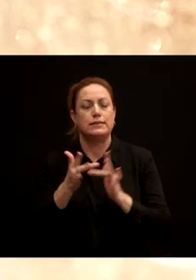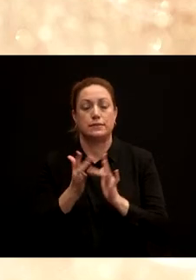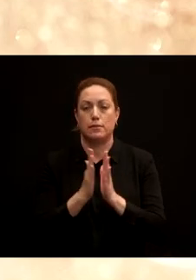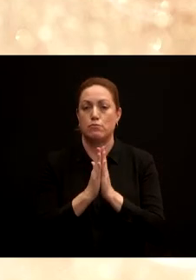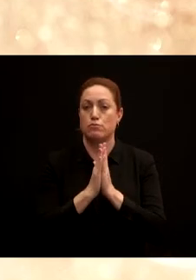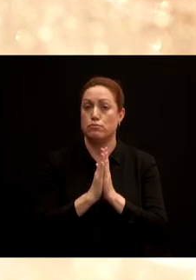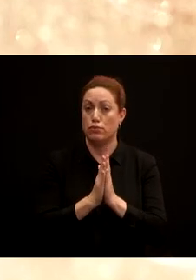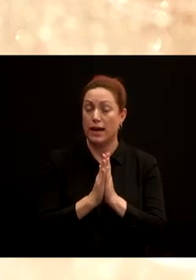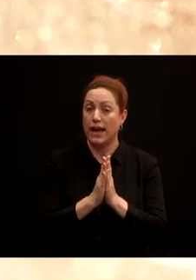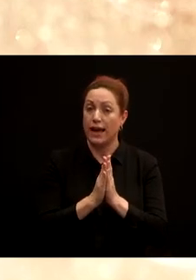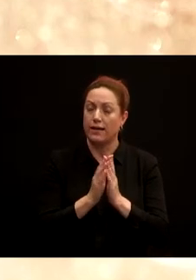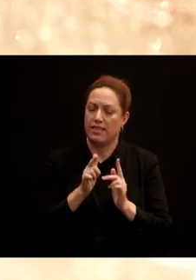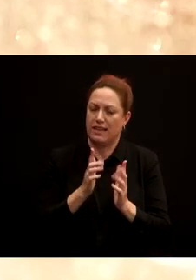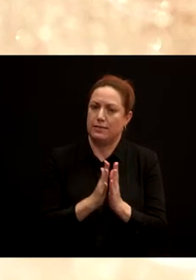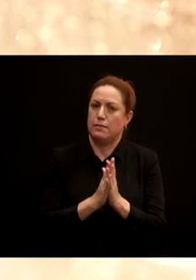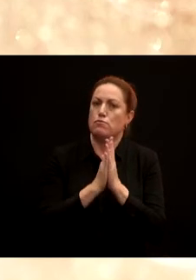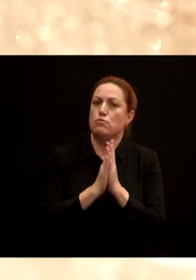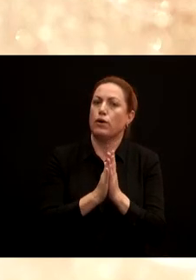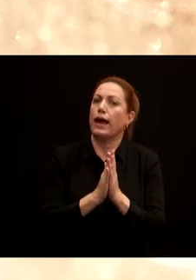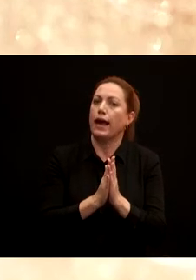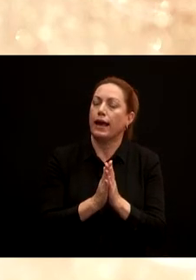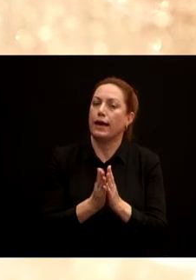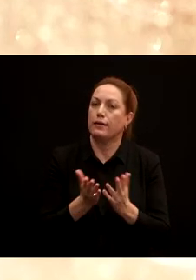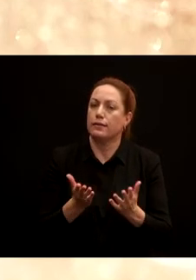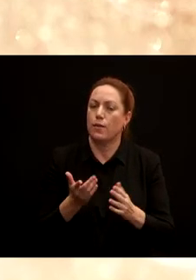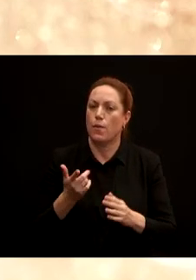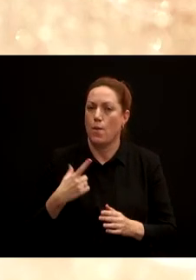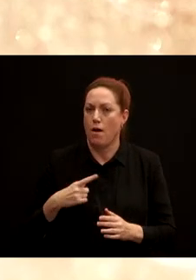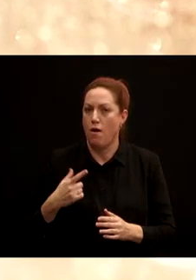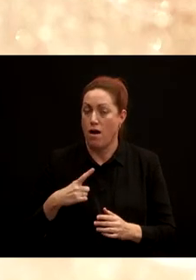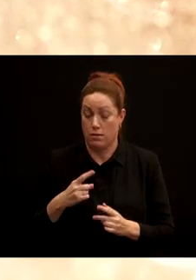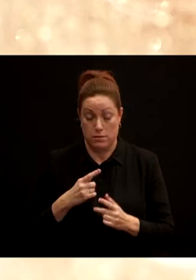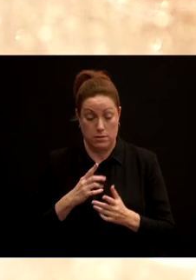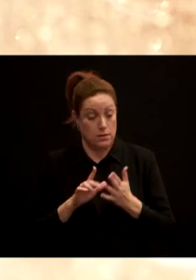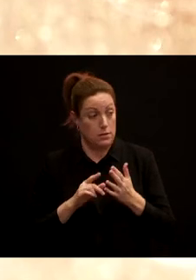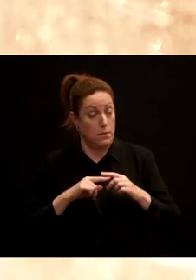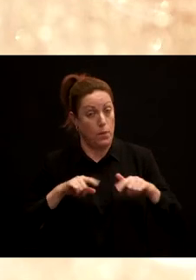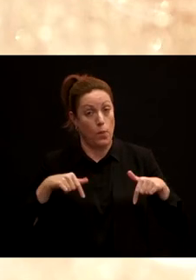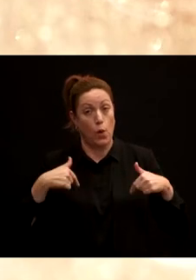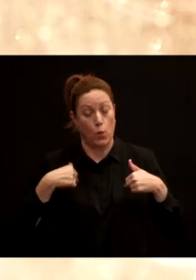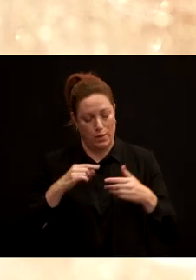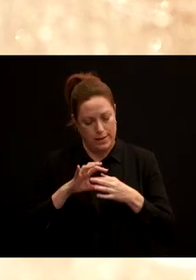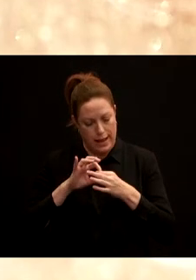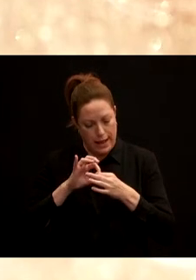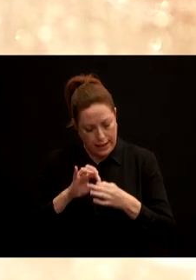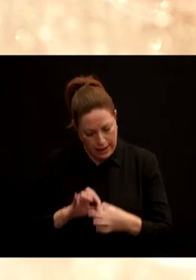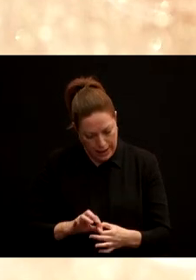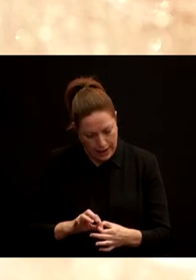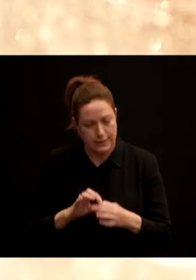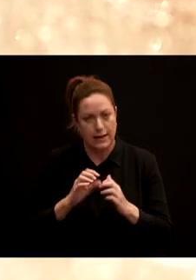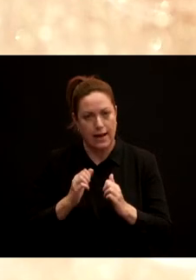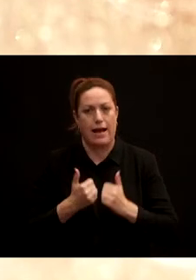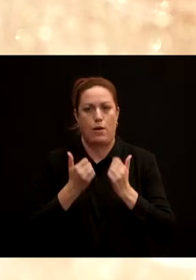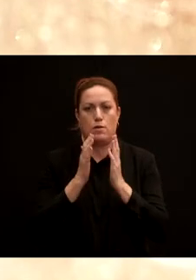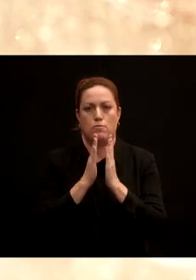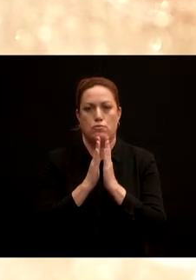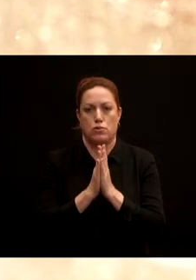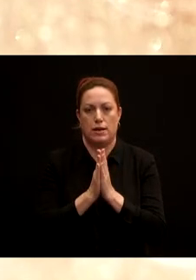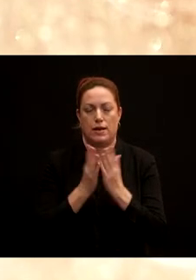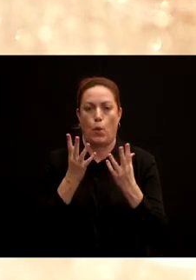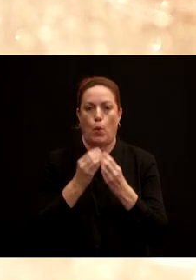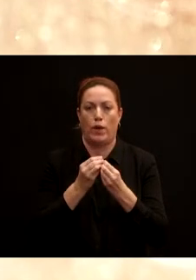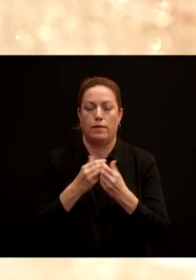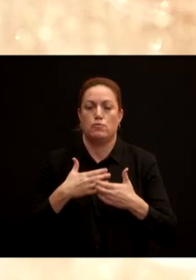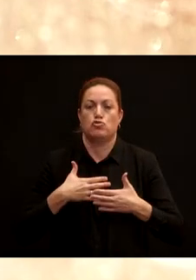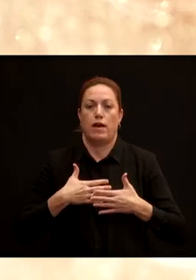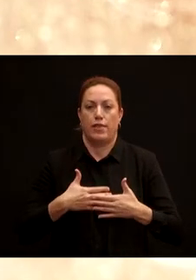The idea behind this prayer is that we connect our conscious prayer with each breath